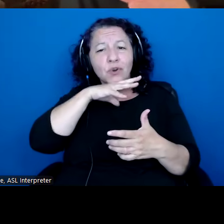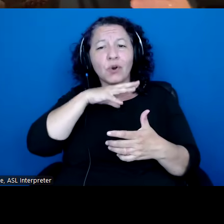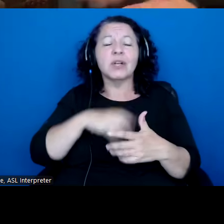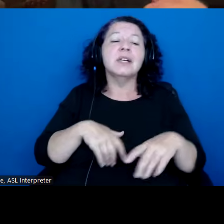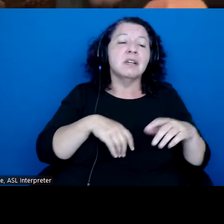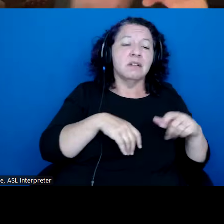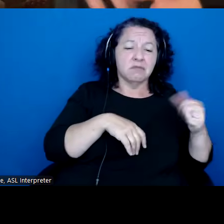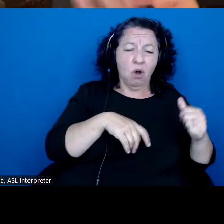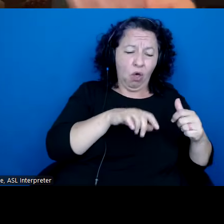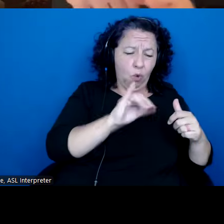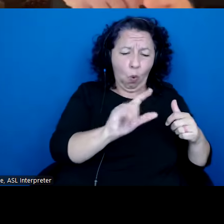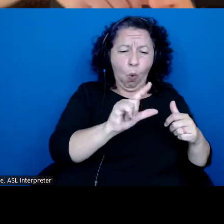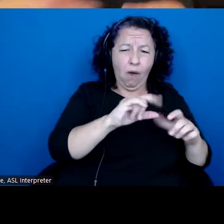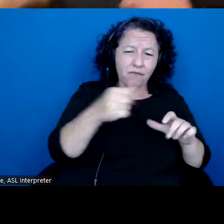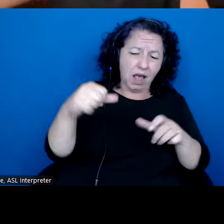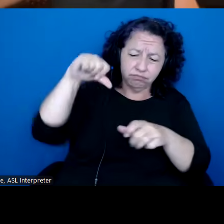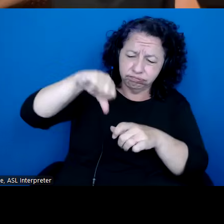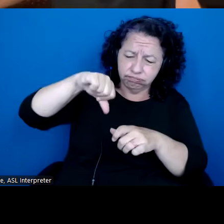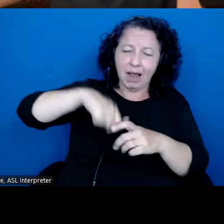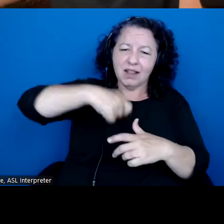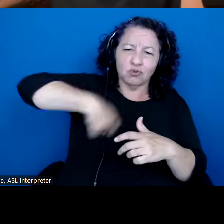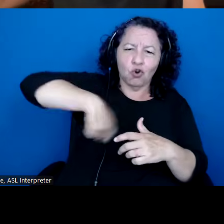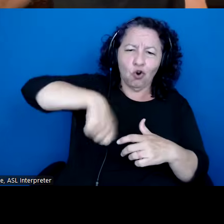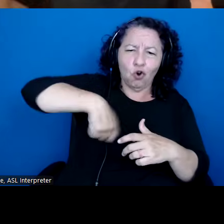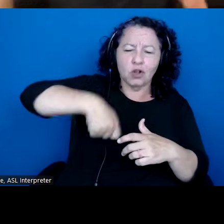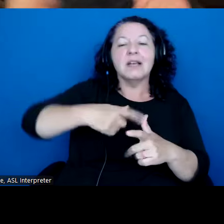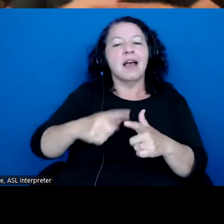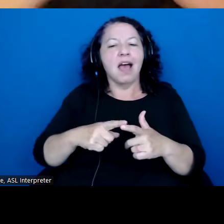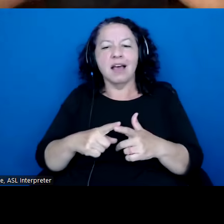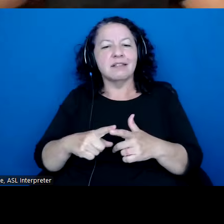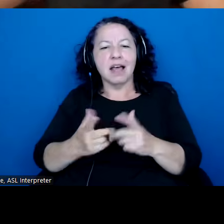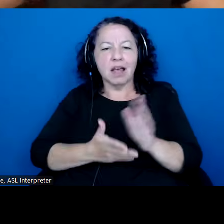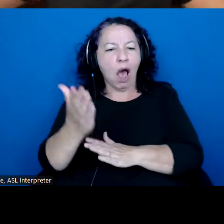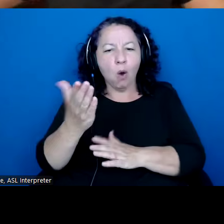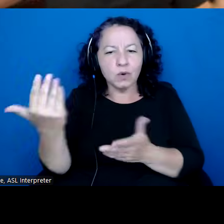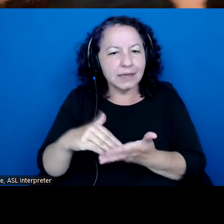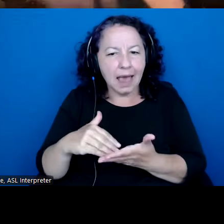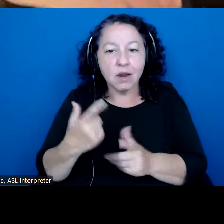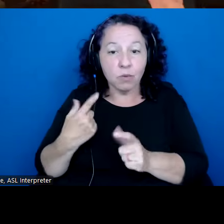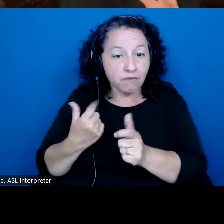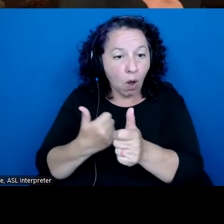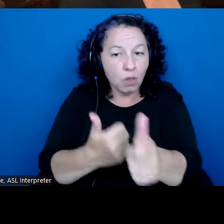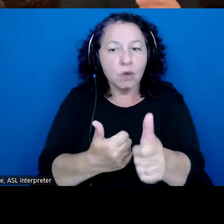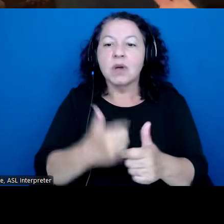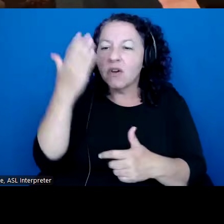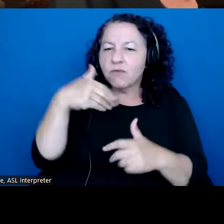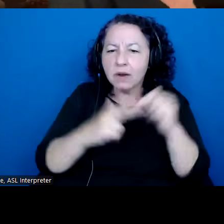oil in, stirs it all up, and then they head off again and we follow them. And they end up in front of a building where he takes some goop out of that and he puts it